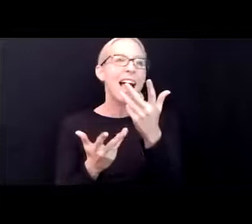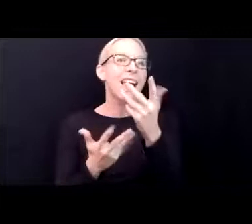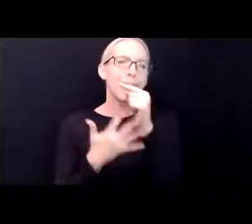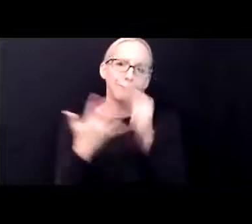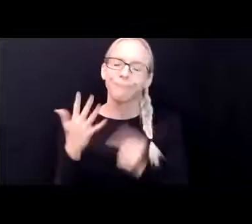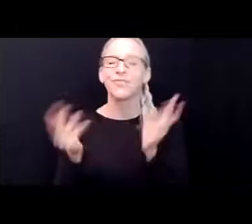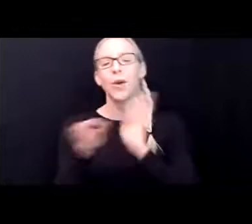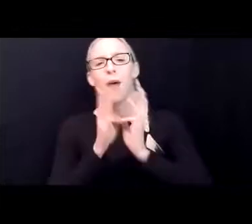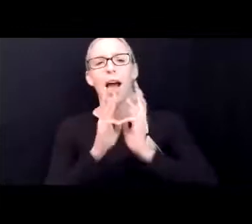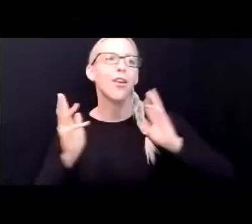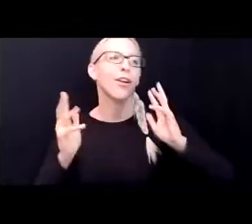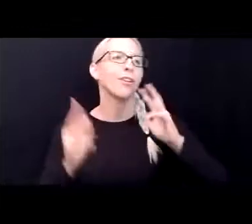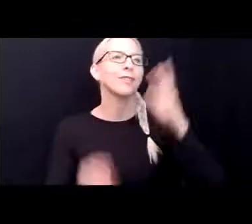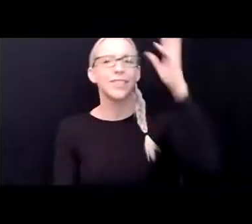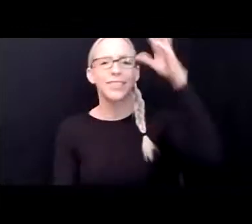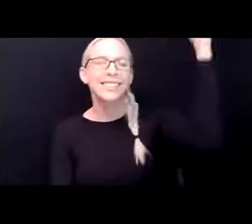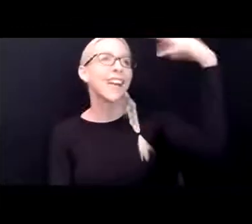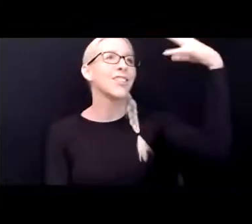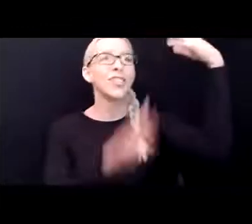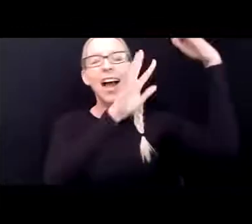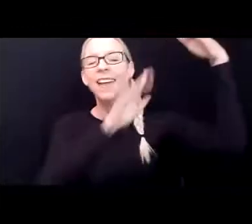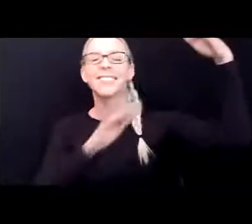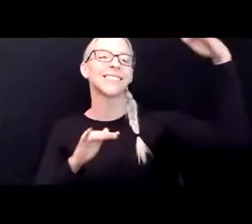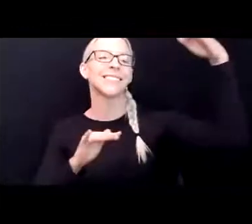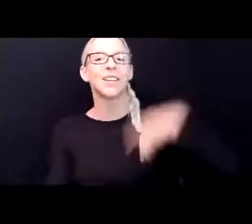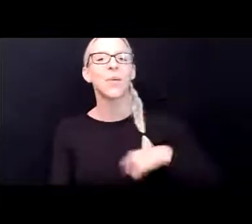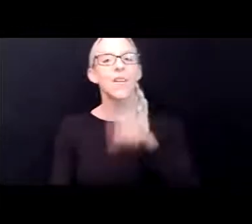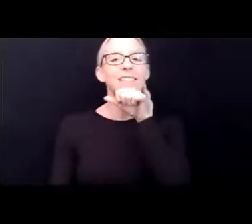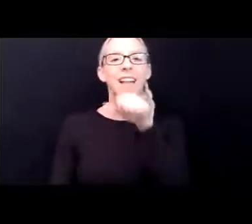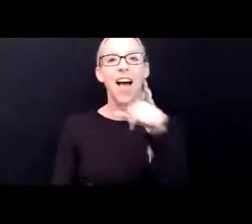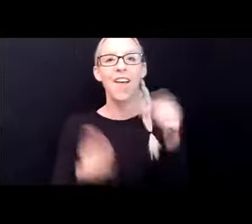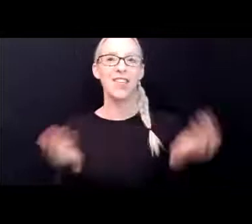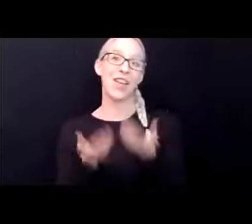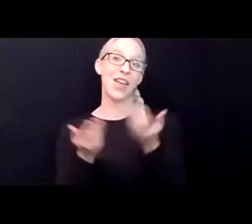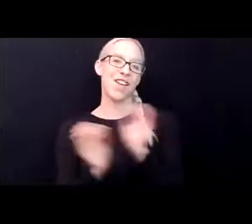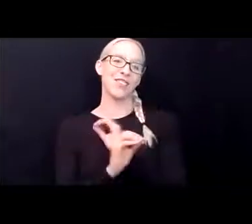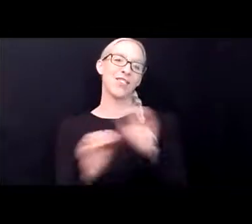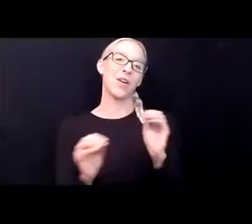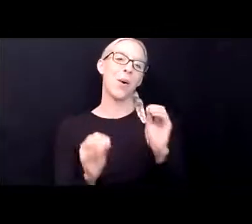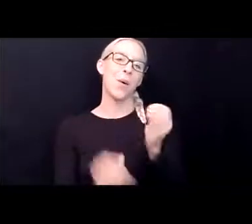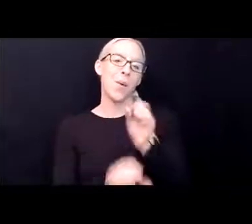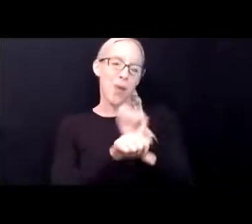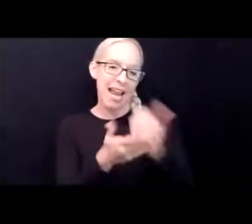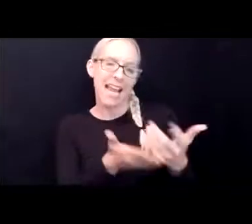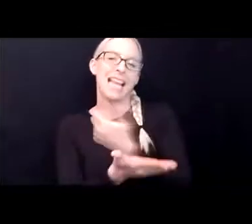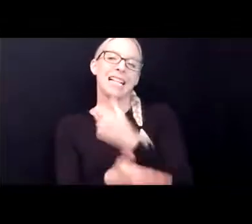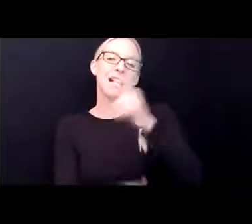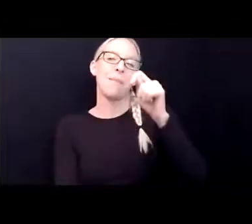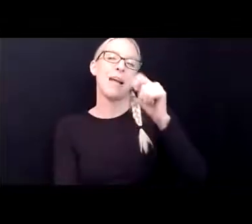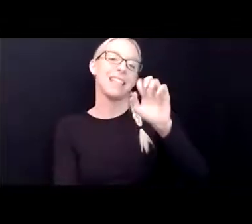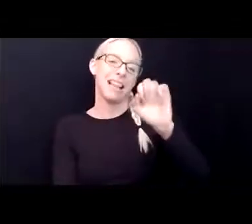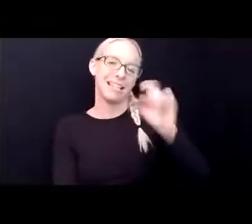We love the sunshine. We also love the fact that we don't have a state income tax. Now, that last